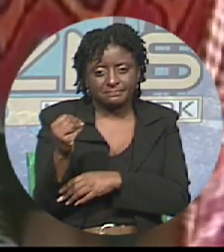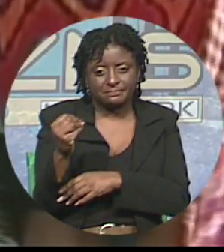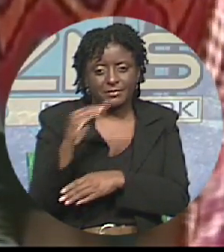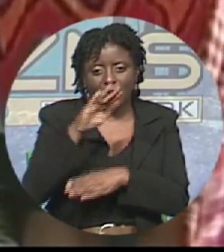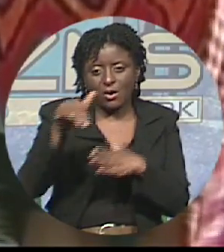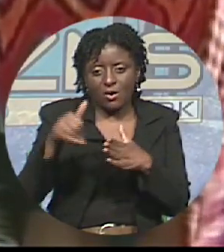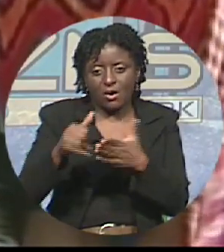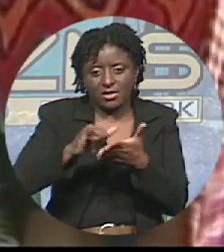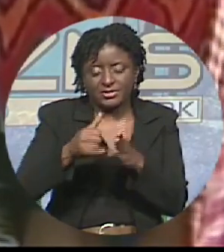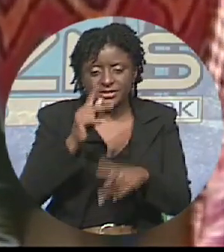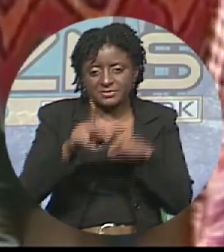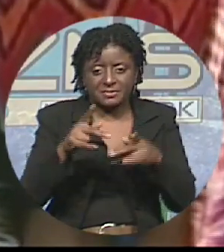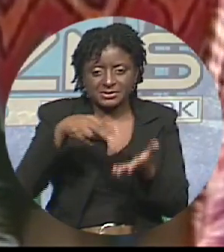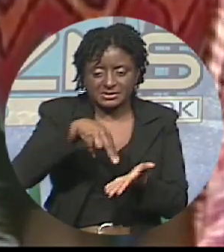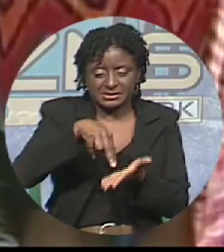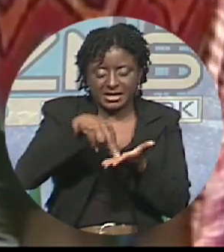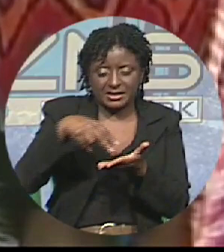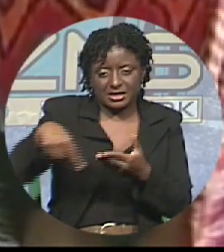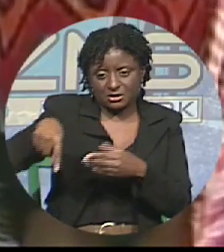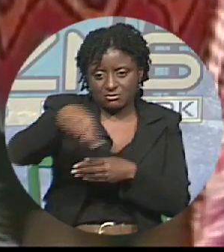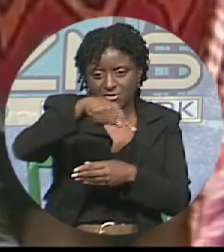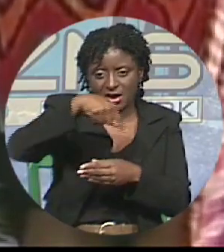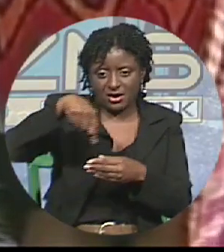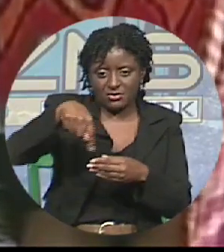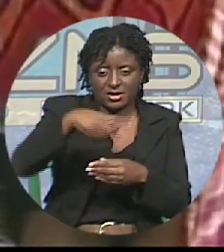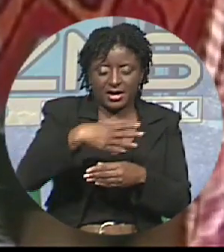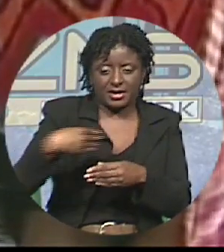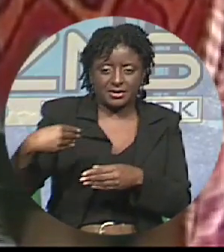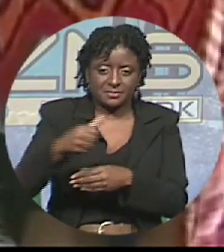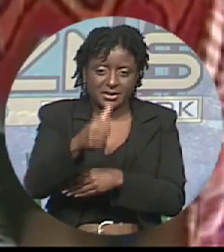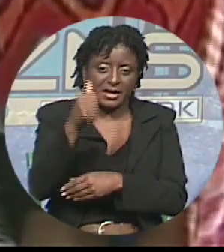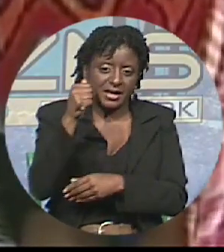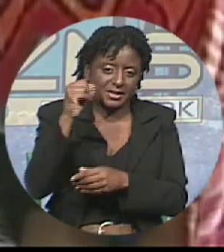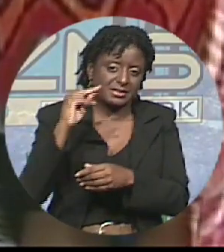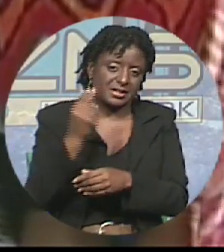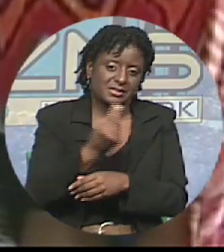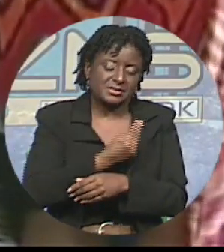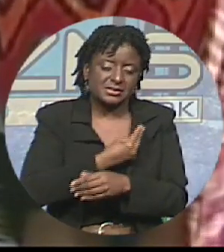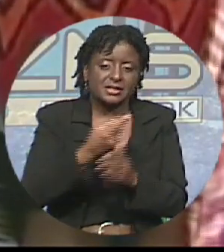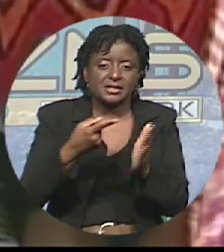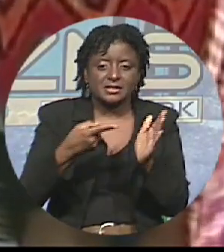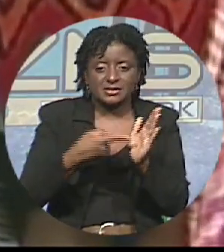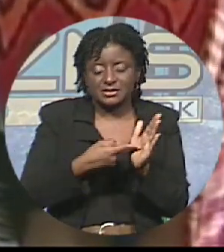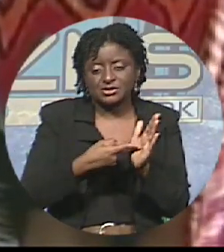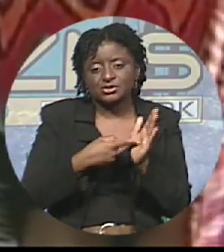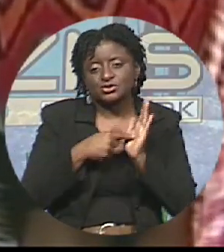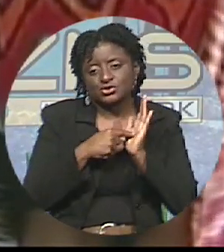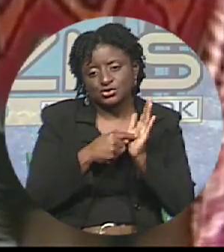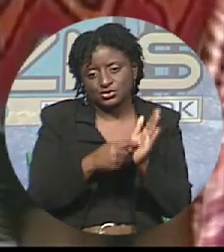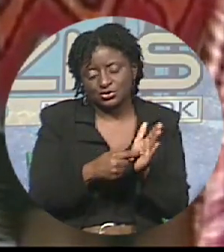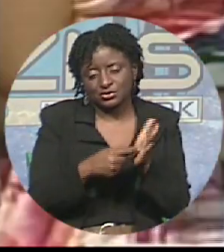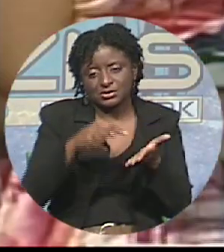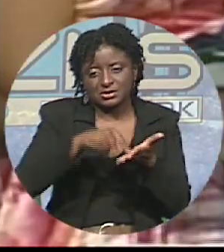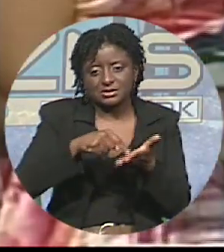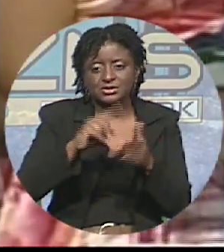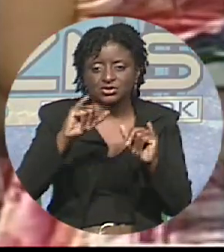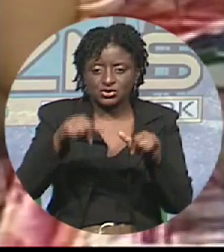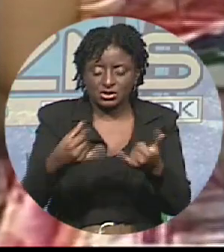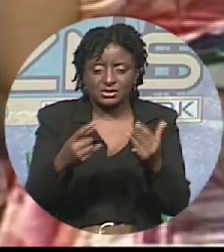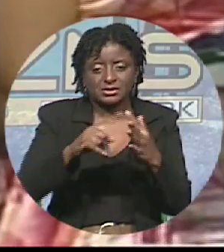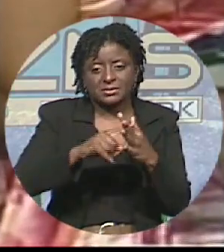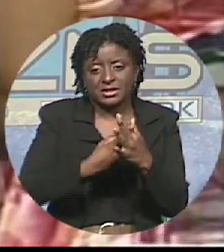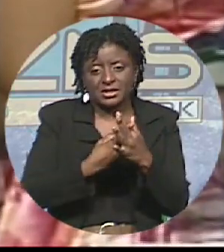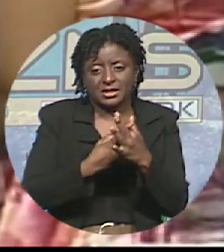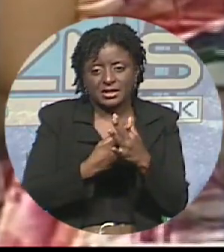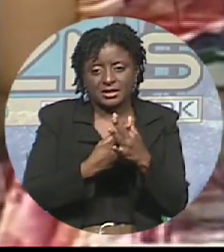All of these people standing around us and behind us, this just goes to show this is just the beginning. Choked up,